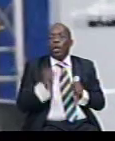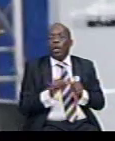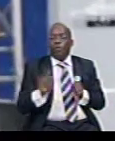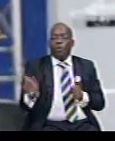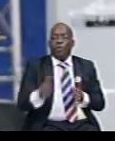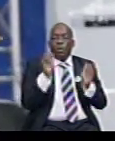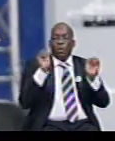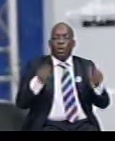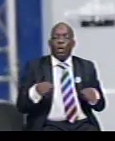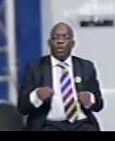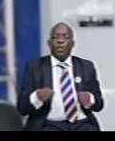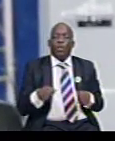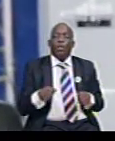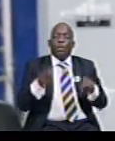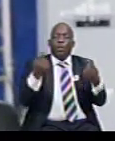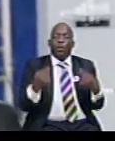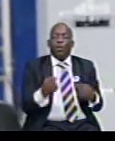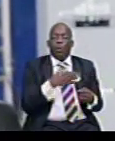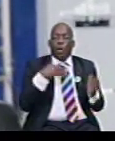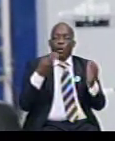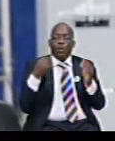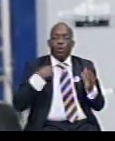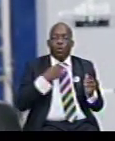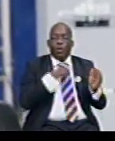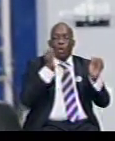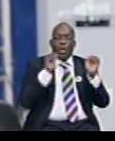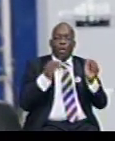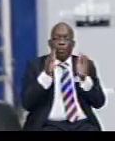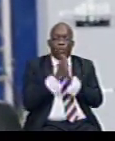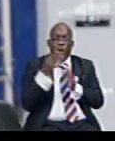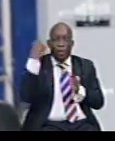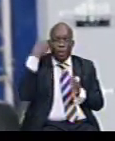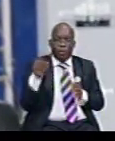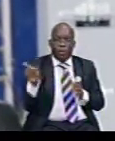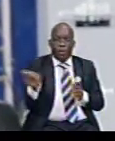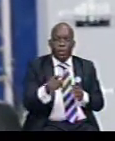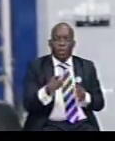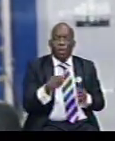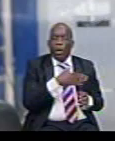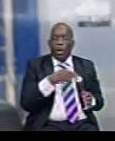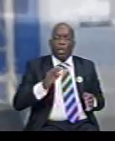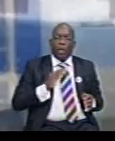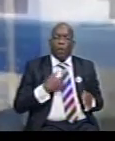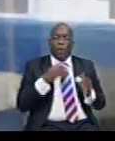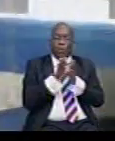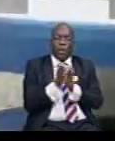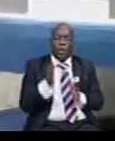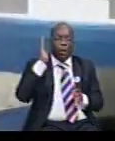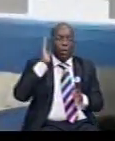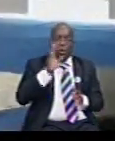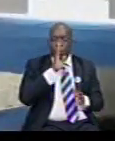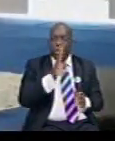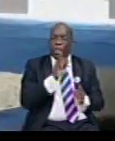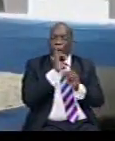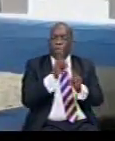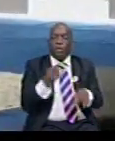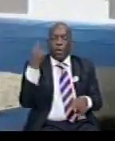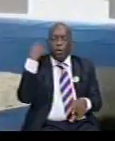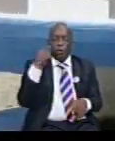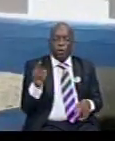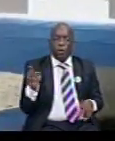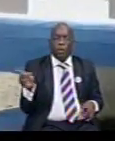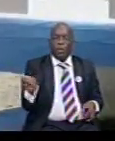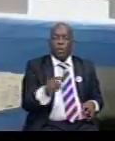and we can pray for them, and our prayers will be answered for them. the church of the